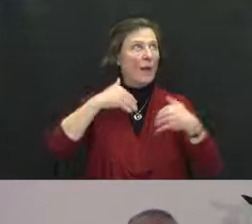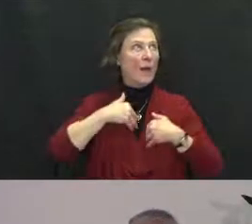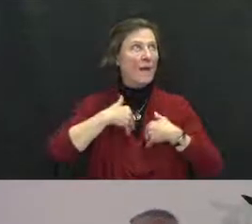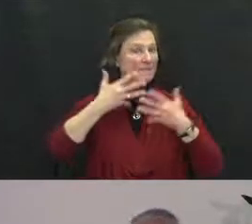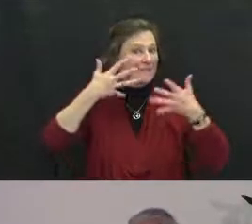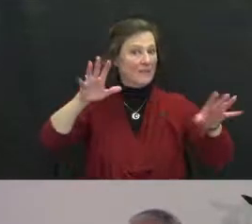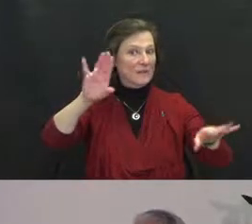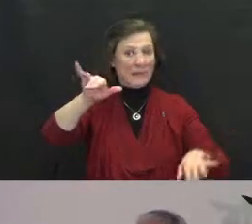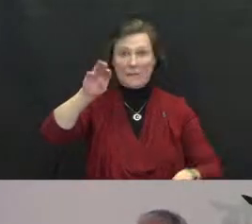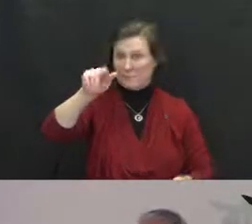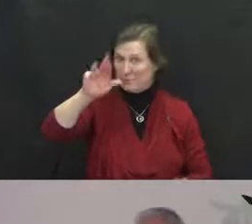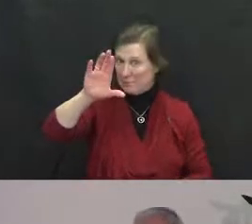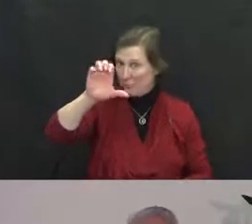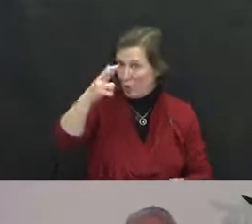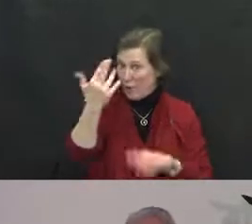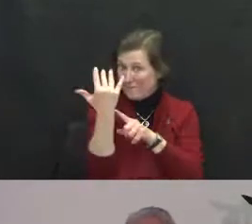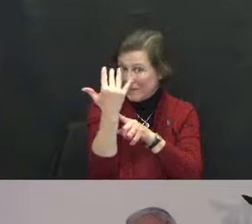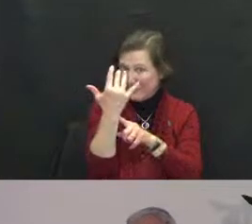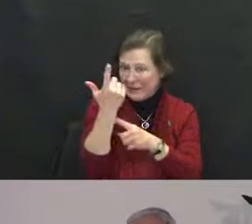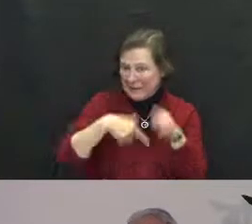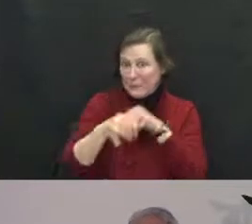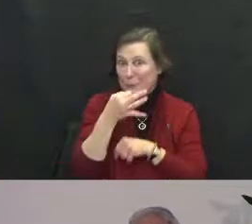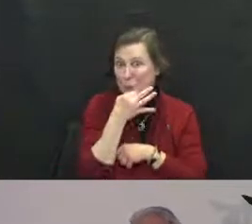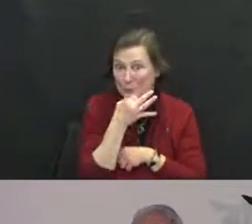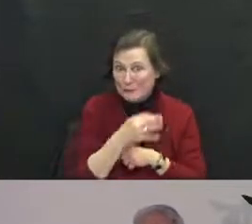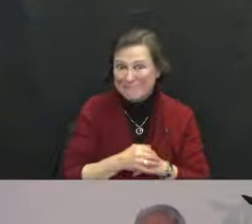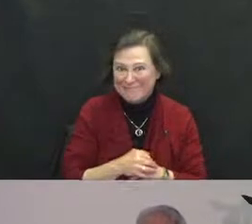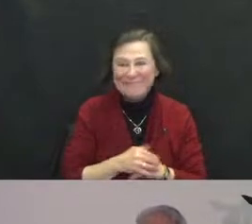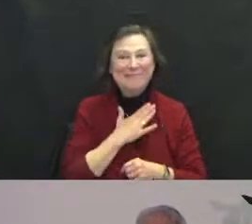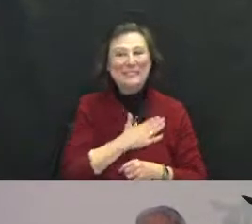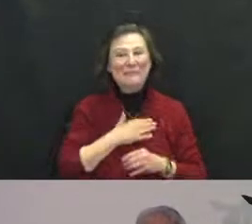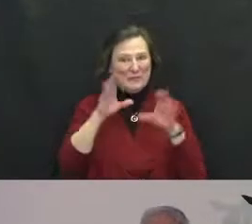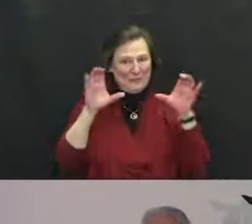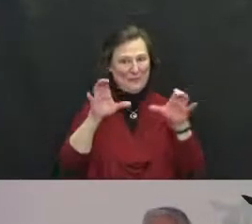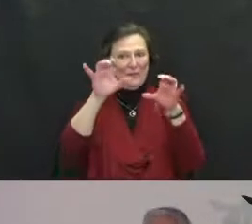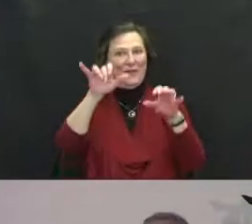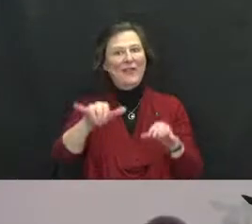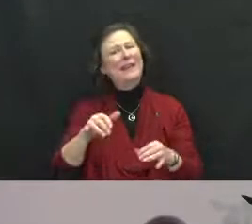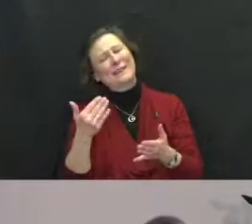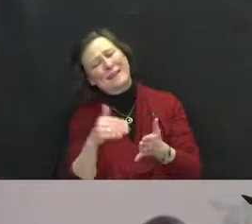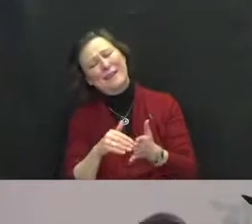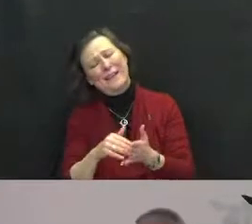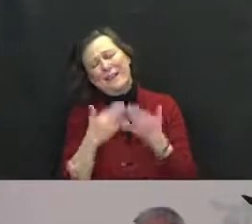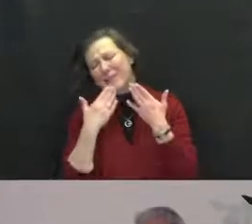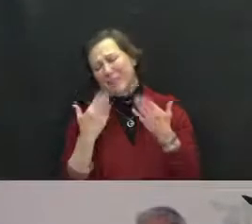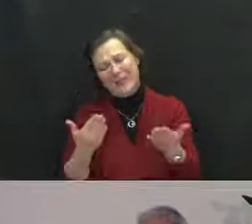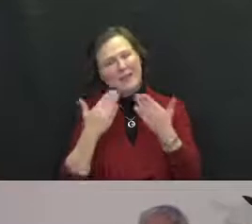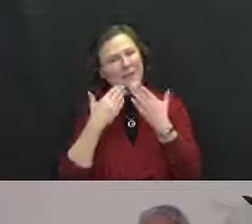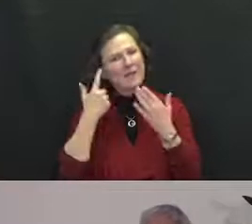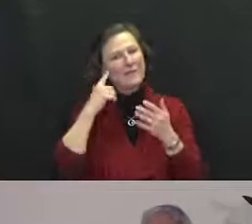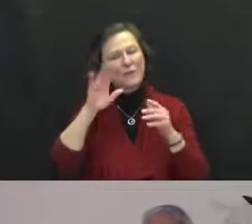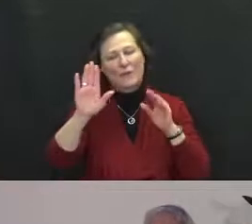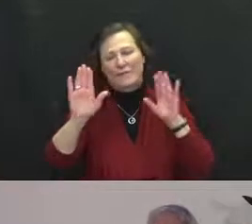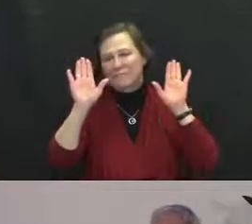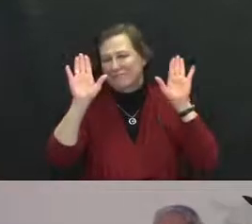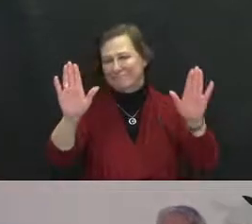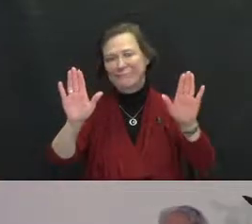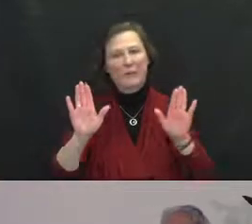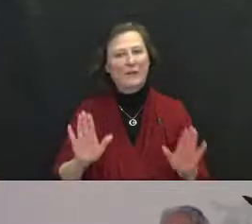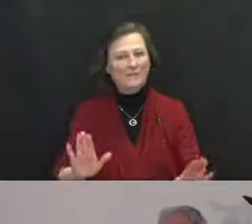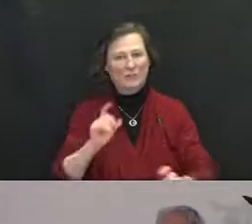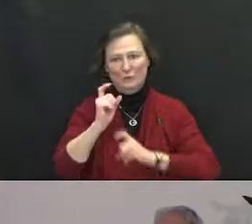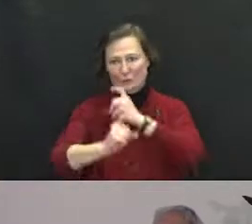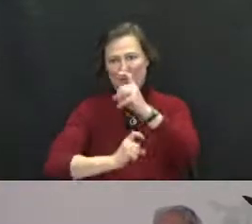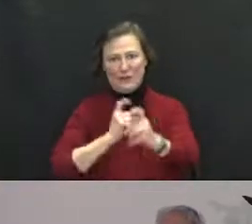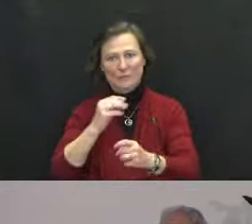March the 15th. That's coming up pretty quickly, isn't it? So please do that. And once again, thank you for your incredible generosity in supporting